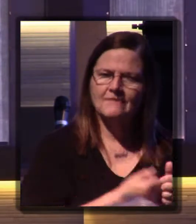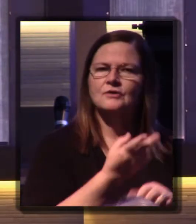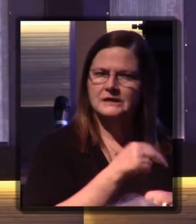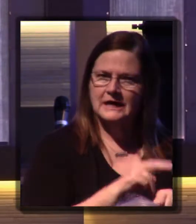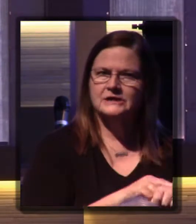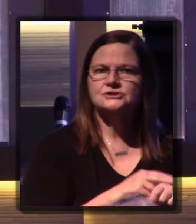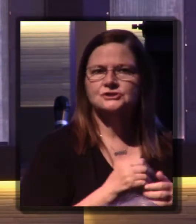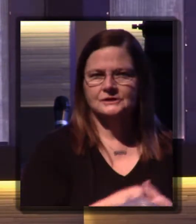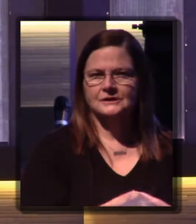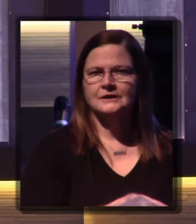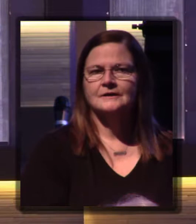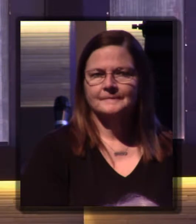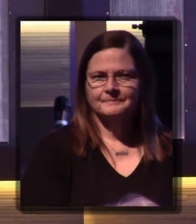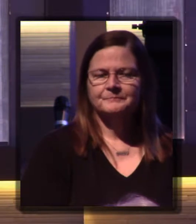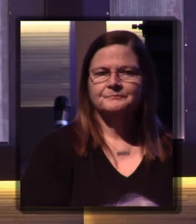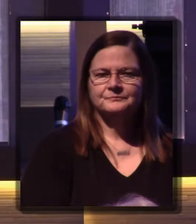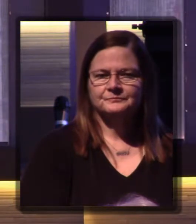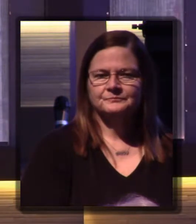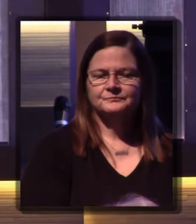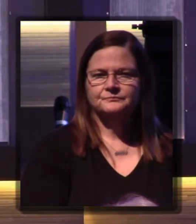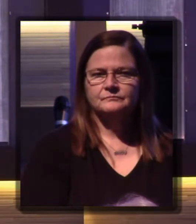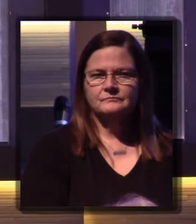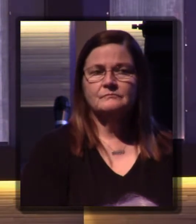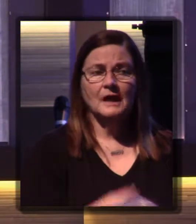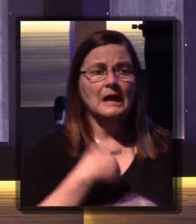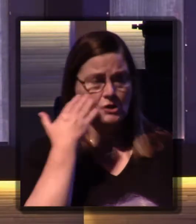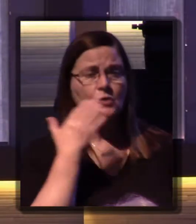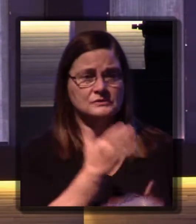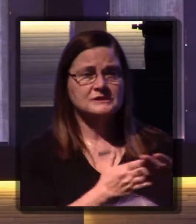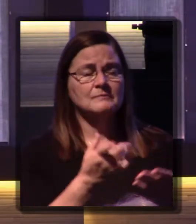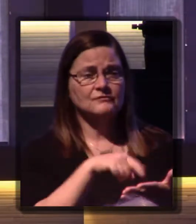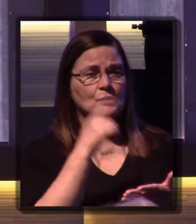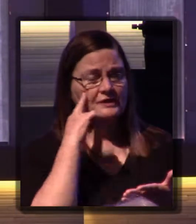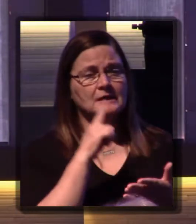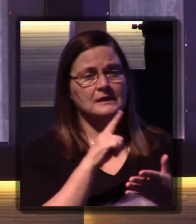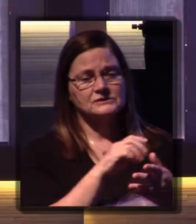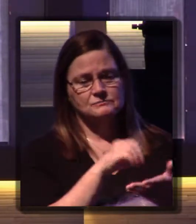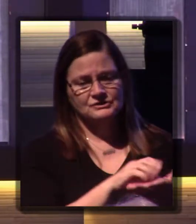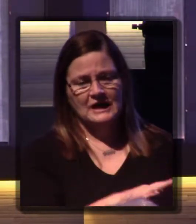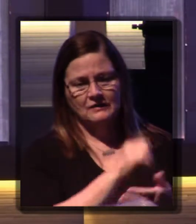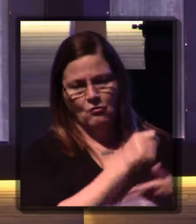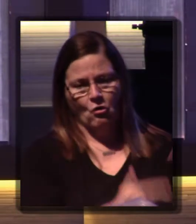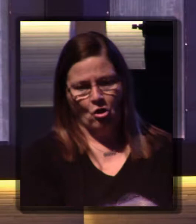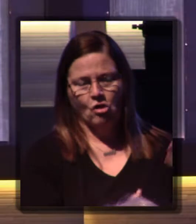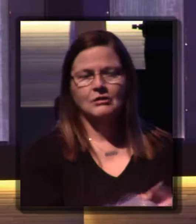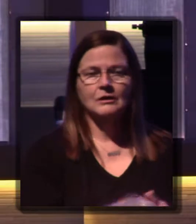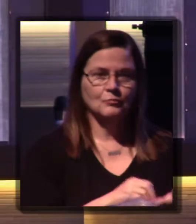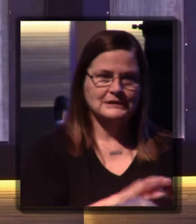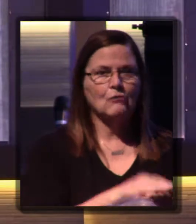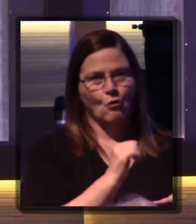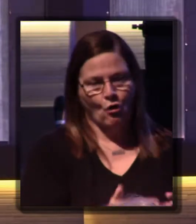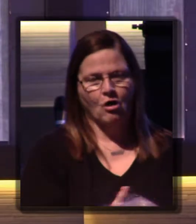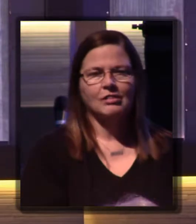jot down a few of the nations that you think fit that category. And I know some of you are thinking, well, we could just write all of the nations, just write